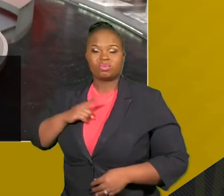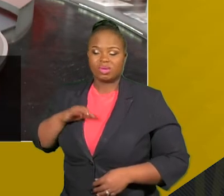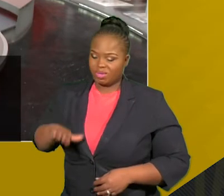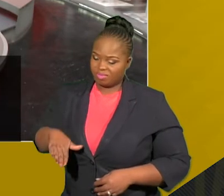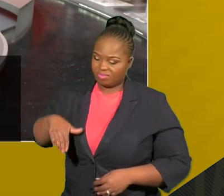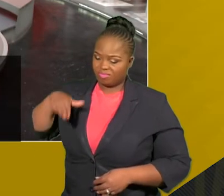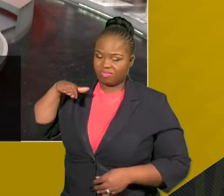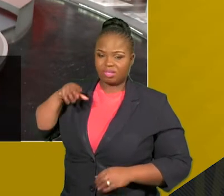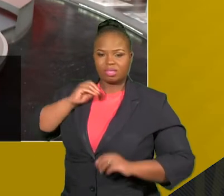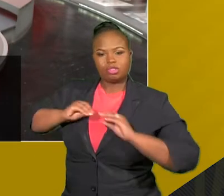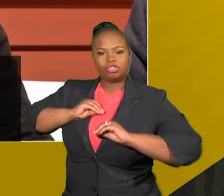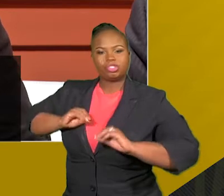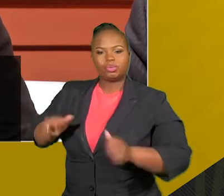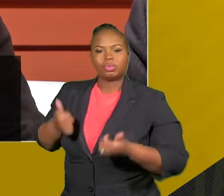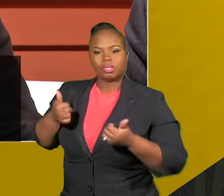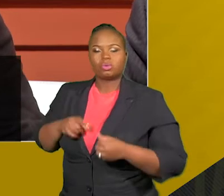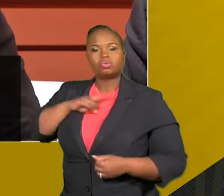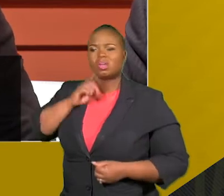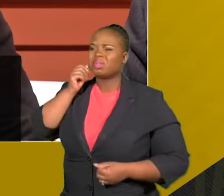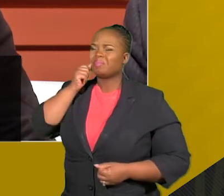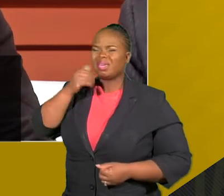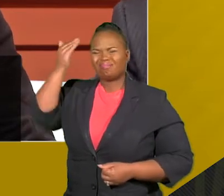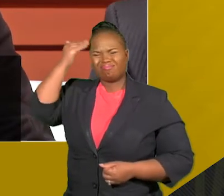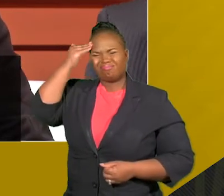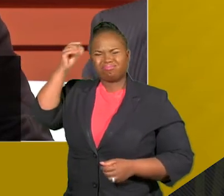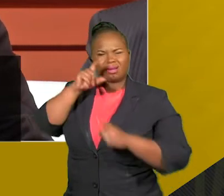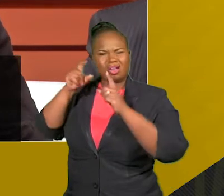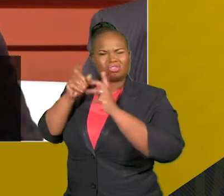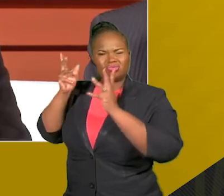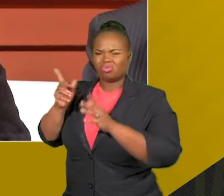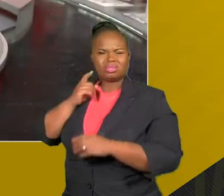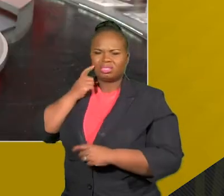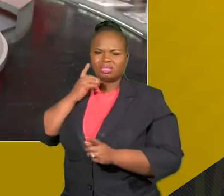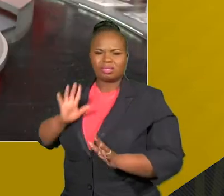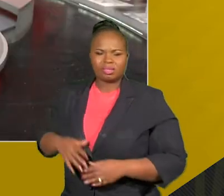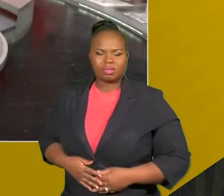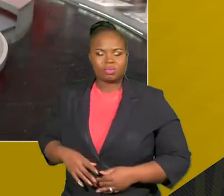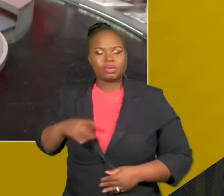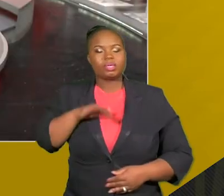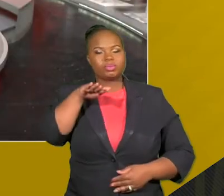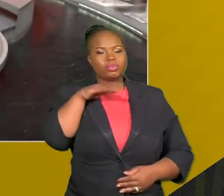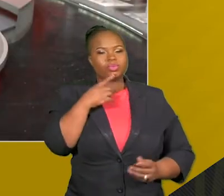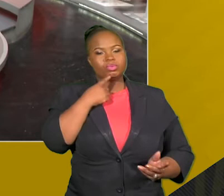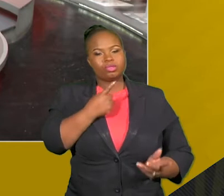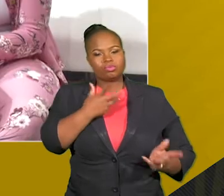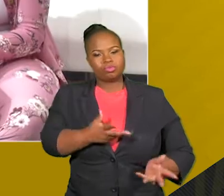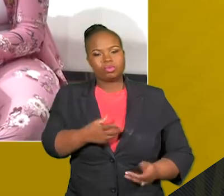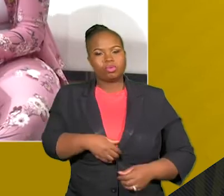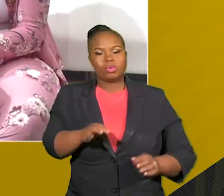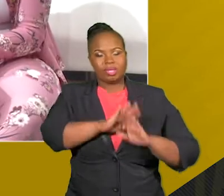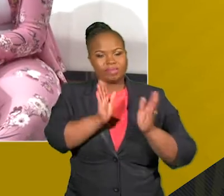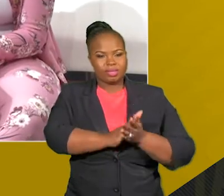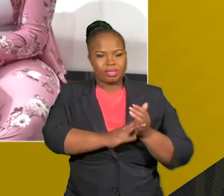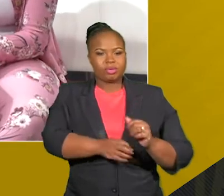Masibakhulise babancane sikhulisa amadoda. Mase babadala bagcwele iculture. IsiZulu sithi ligotshwa lisemanzi, kwenzakala